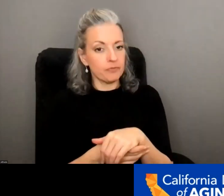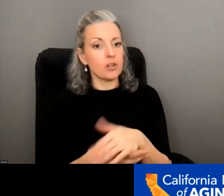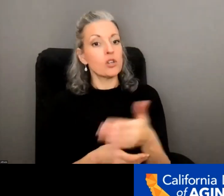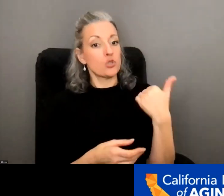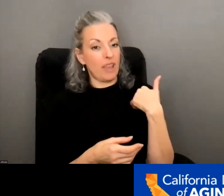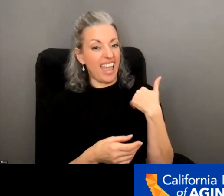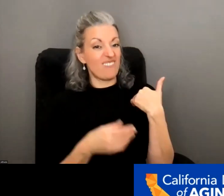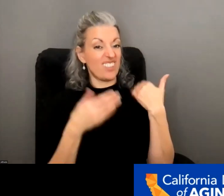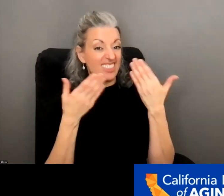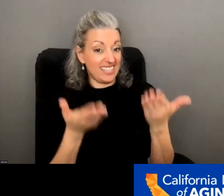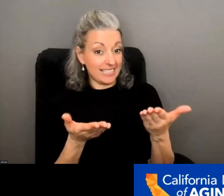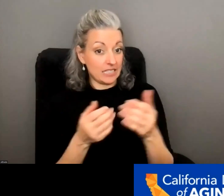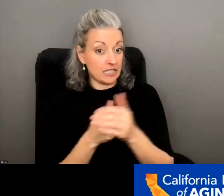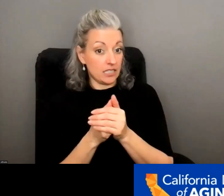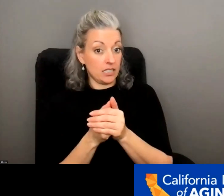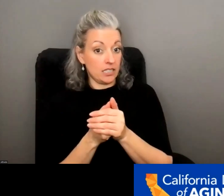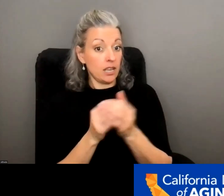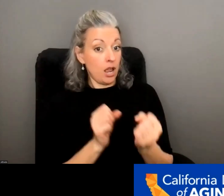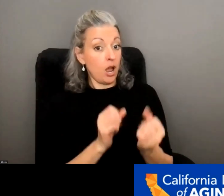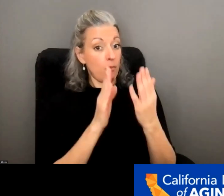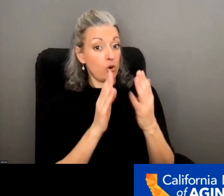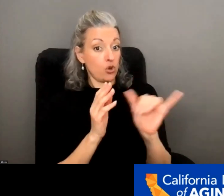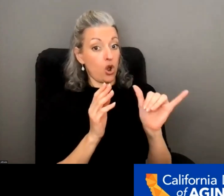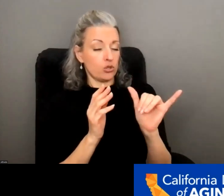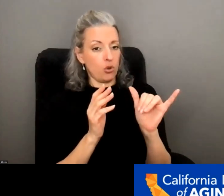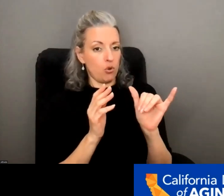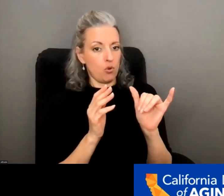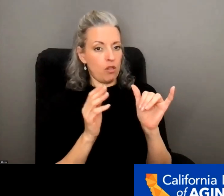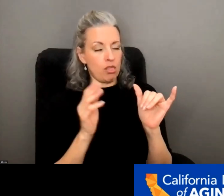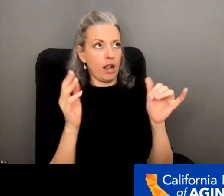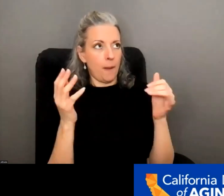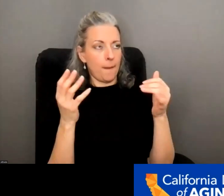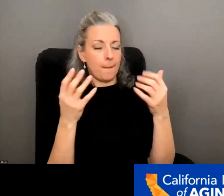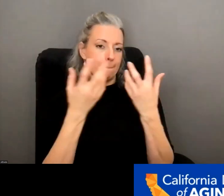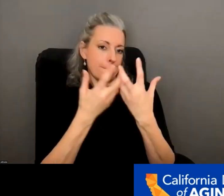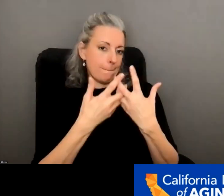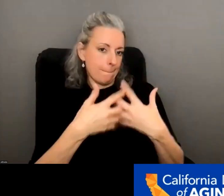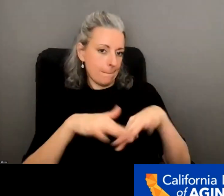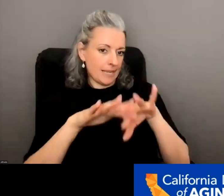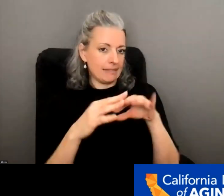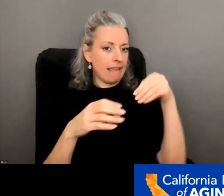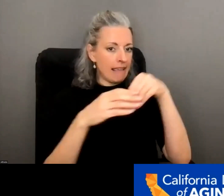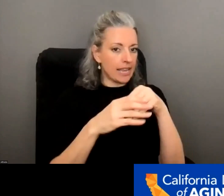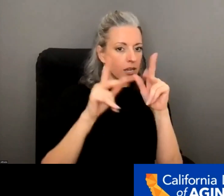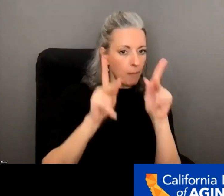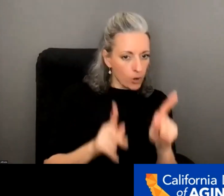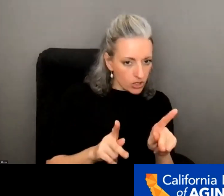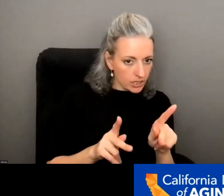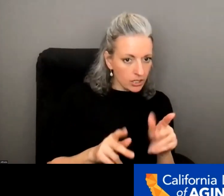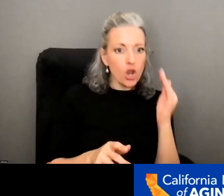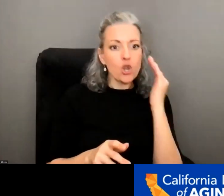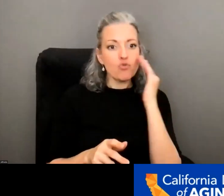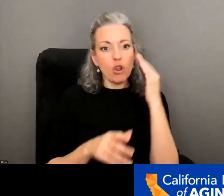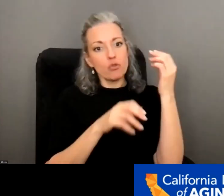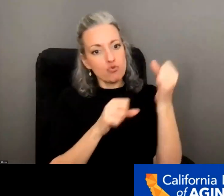this approach that's also going to be sort of a hybrid of both in-person and hybrid, knowing that there are strengths